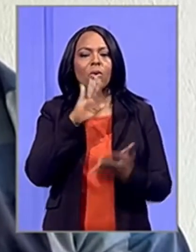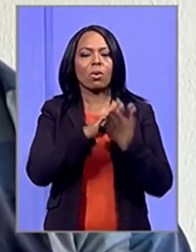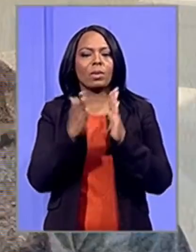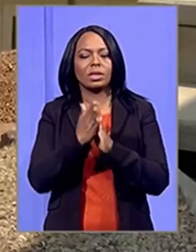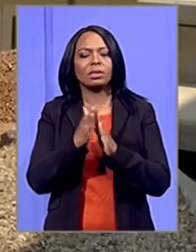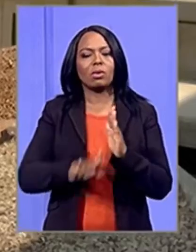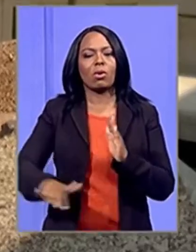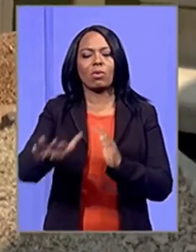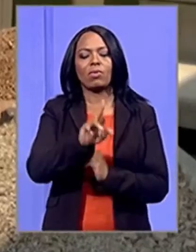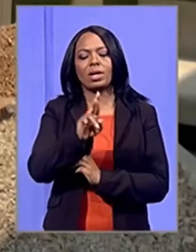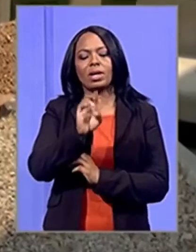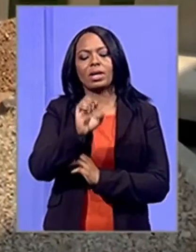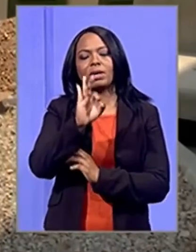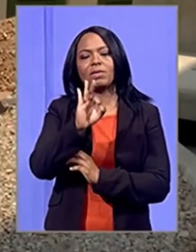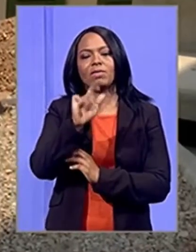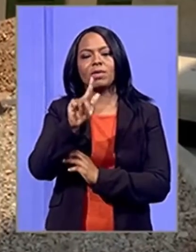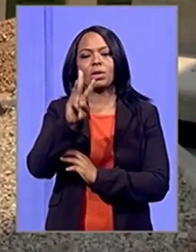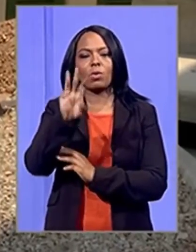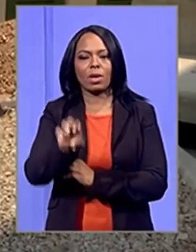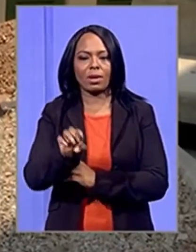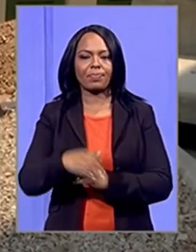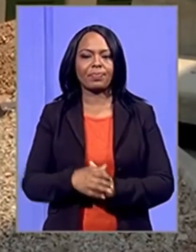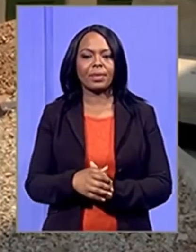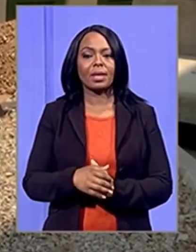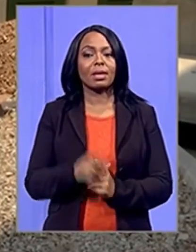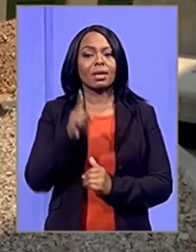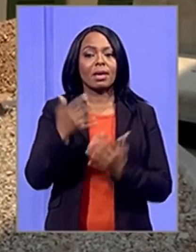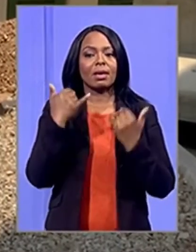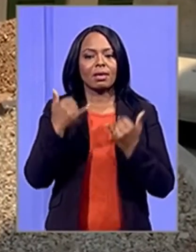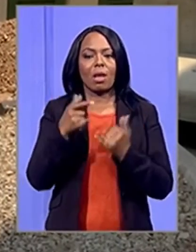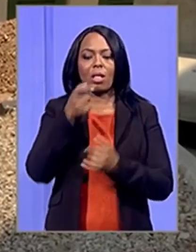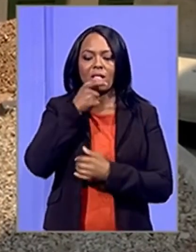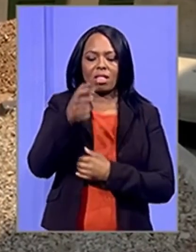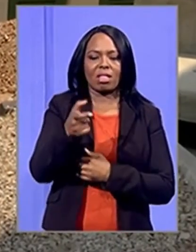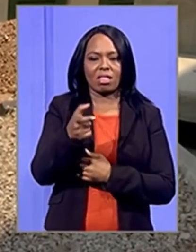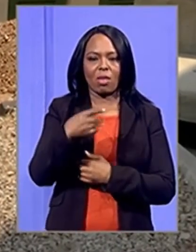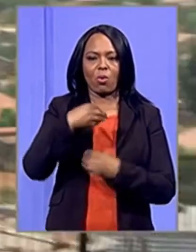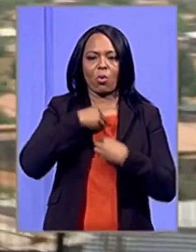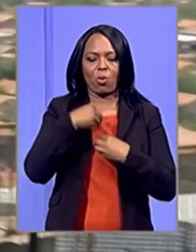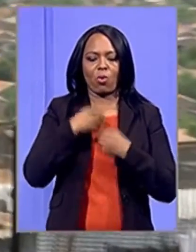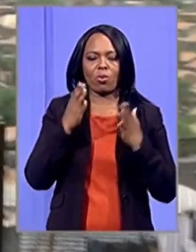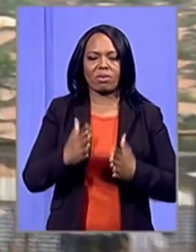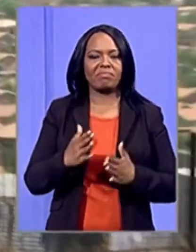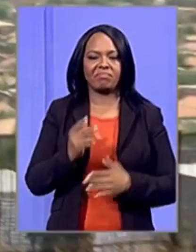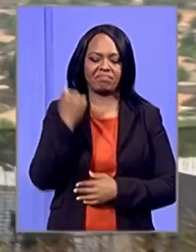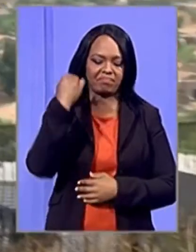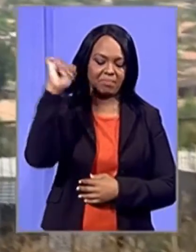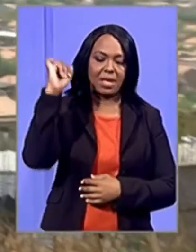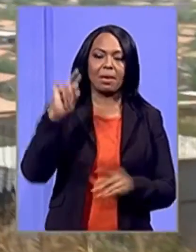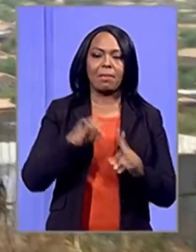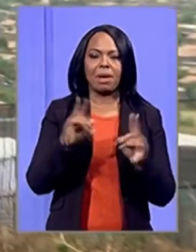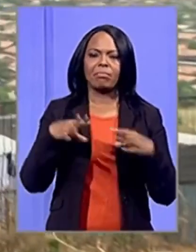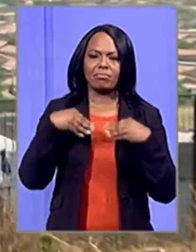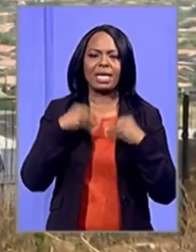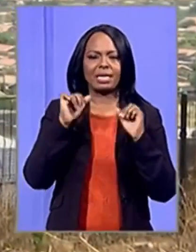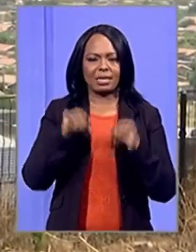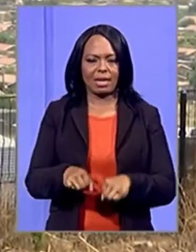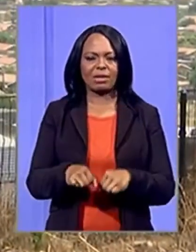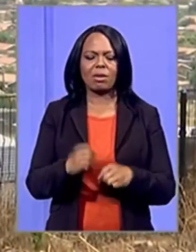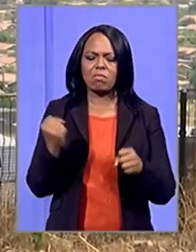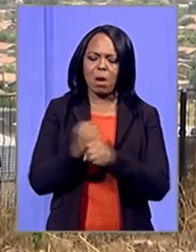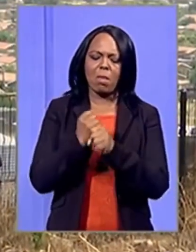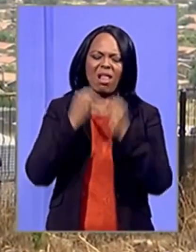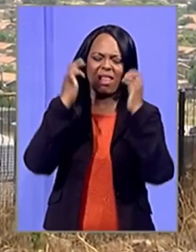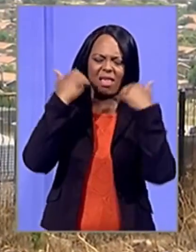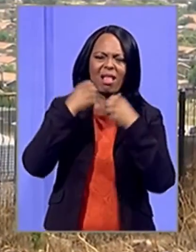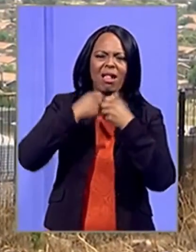of Refilwe. Molaodi wa setlamo sa kago ga a batla go tshwaela fa pele ga kamera fela ba amogetse gore go na le tiro eo